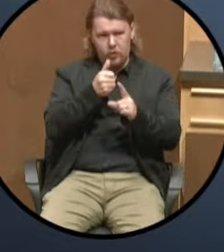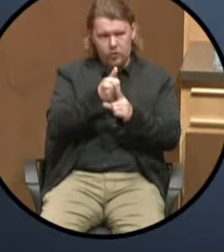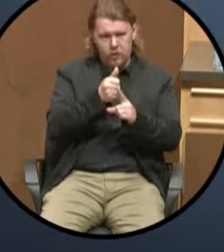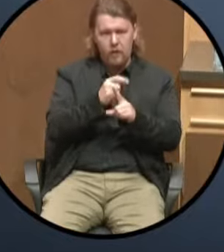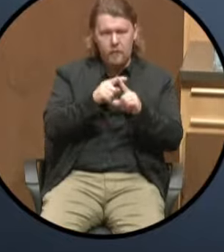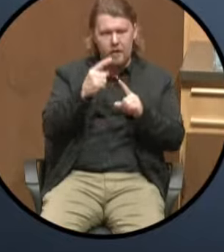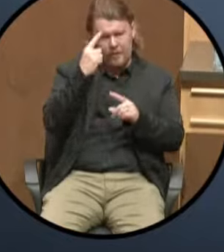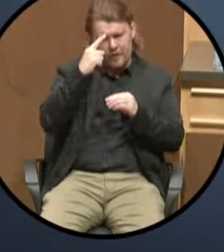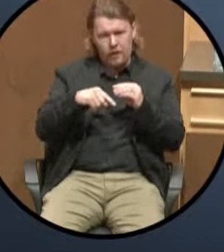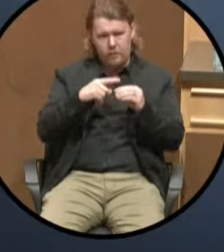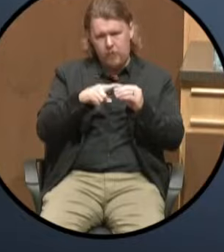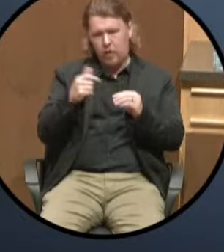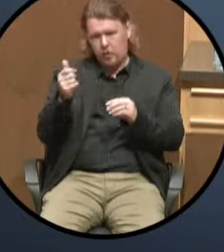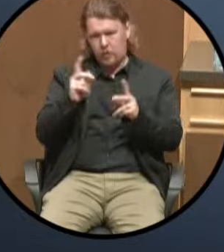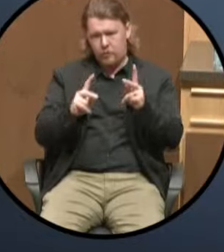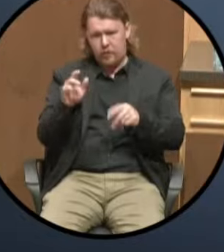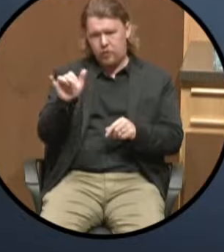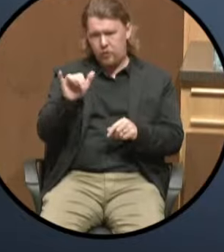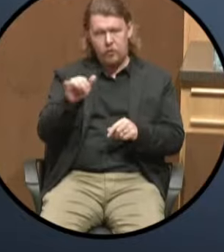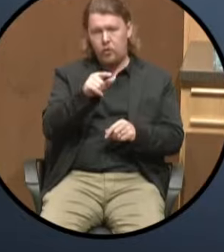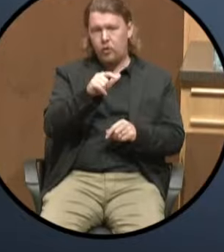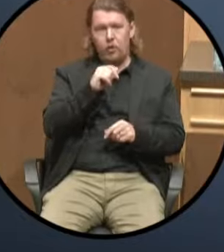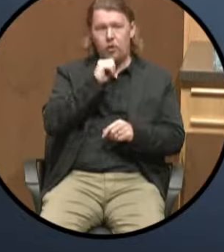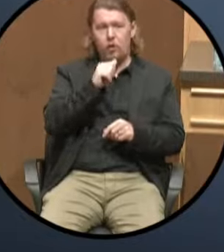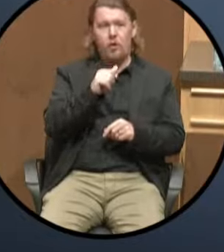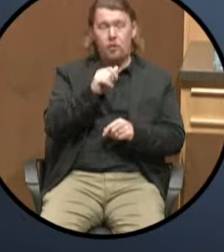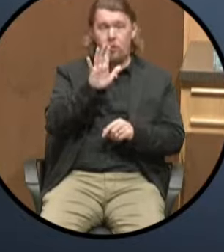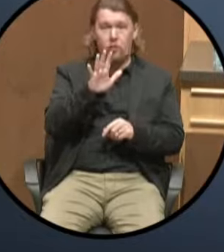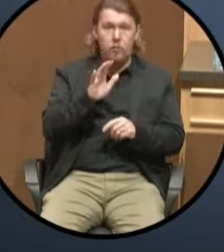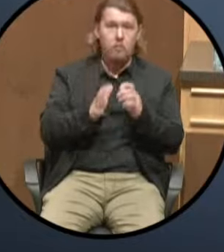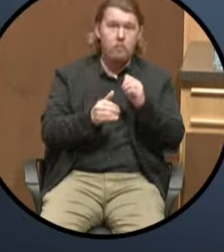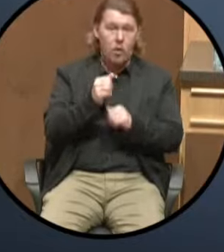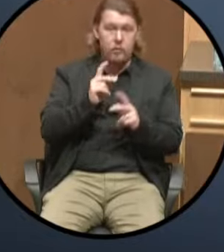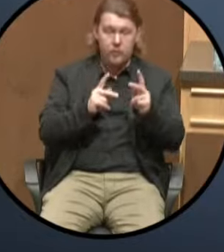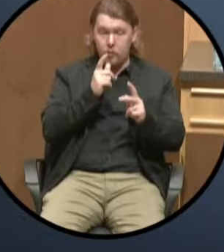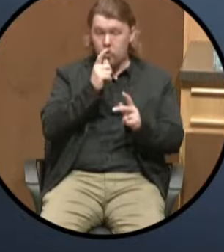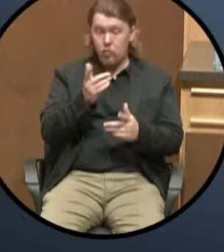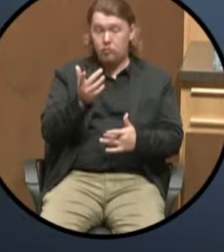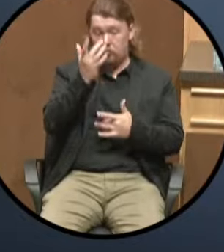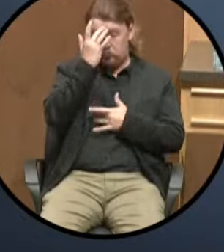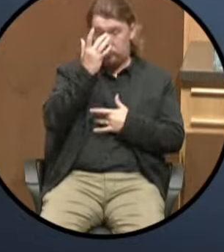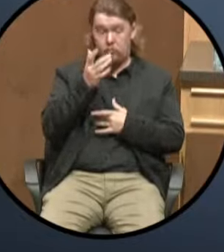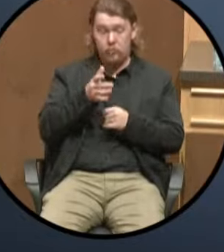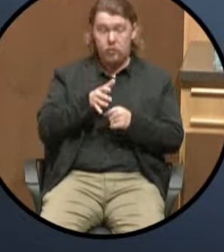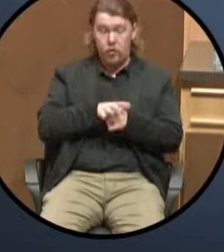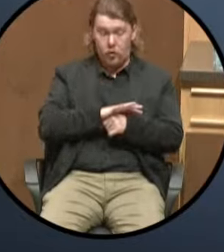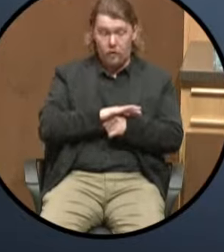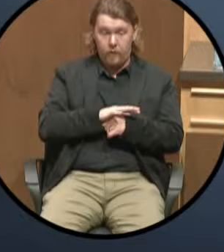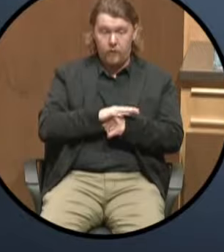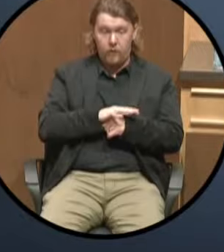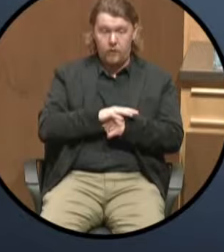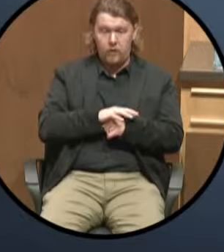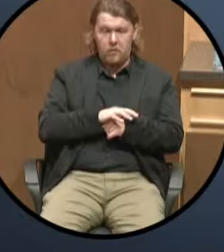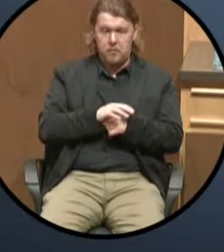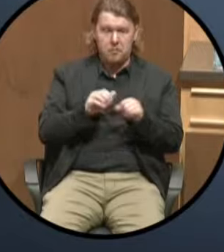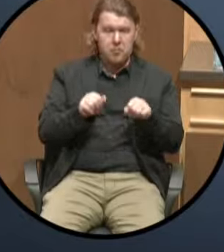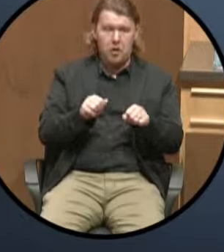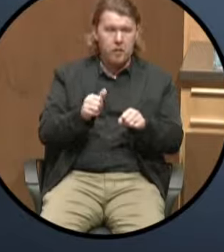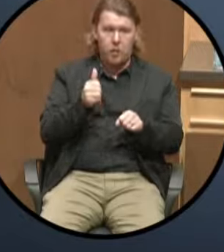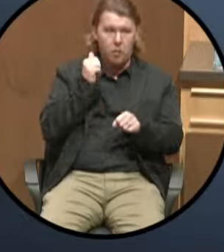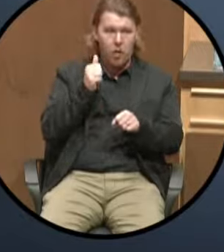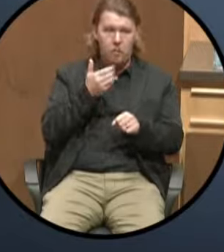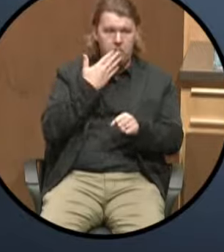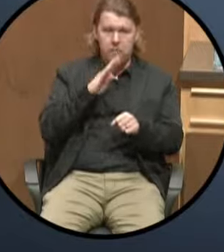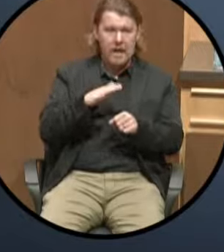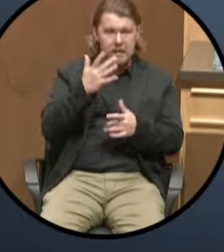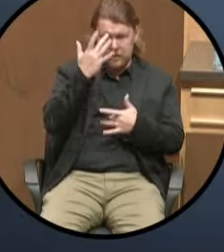as our brother's keeper. You're not necessarily, most people who get COVID-19 infection are unlikely to get a severe infection with COVID. In